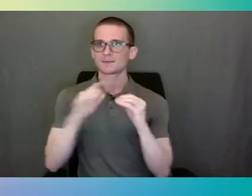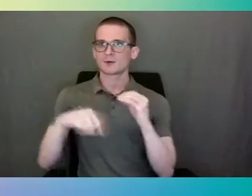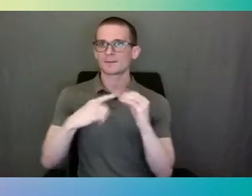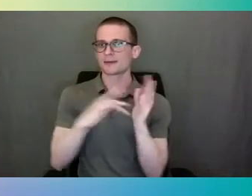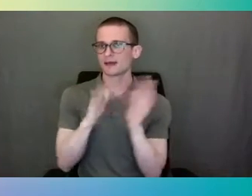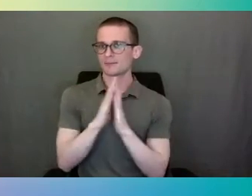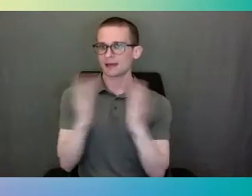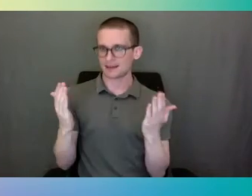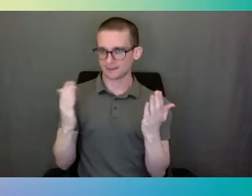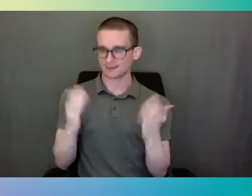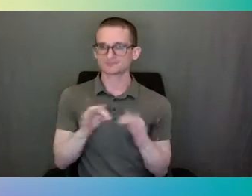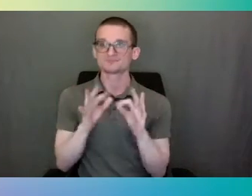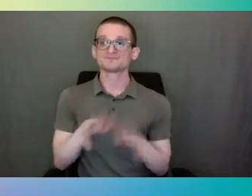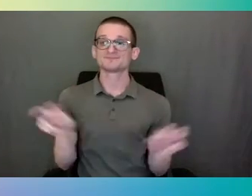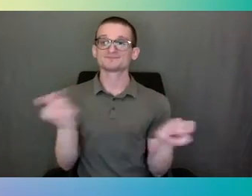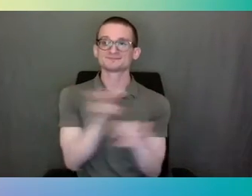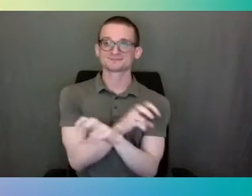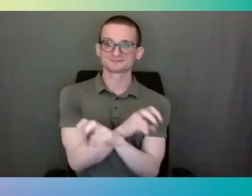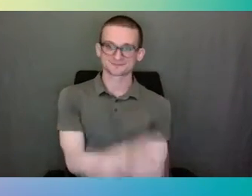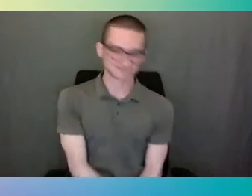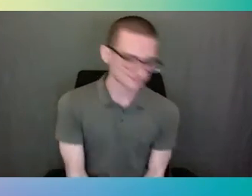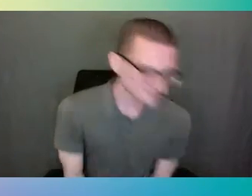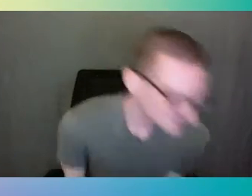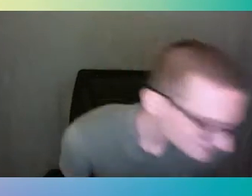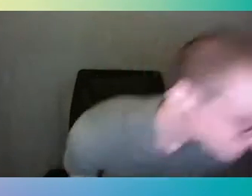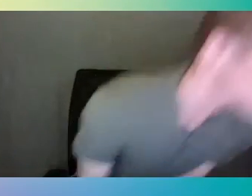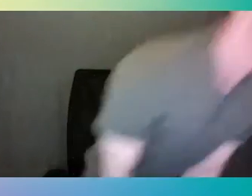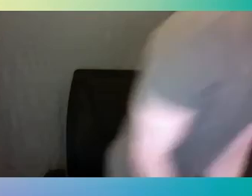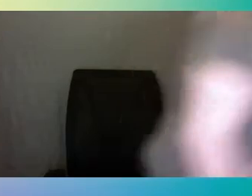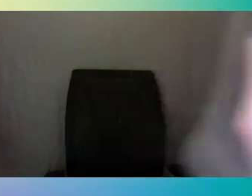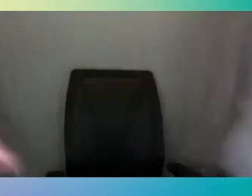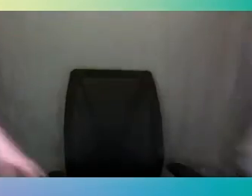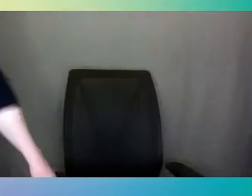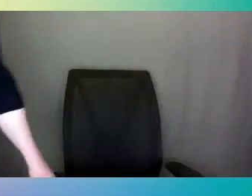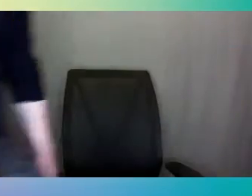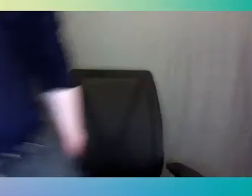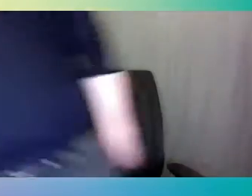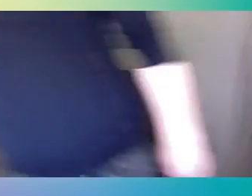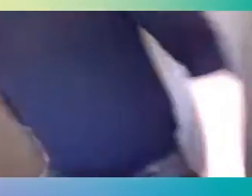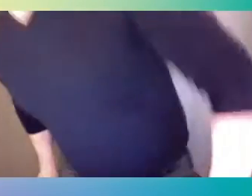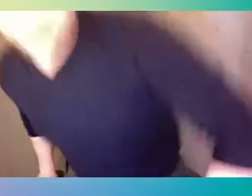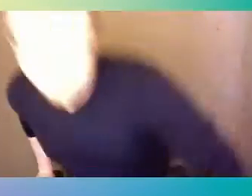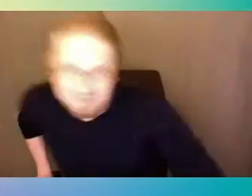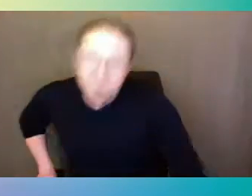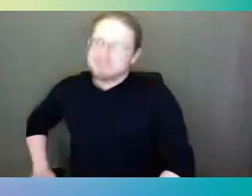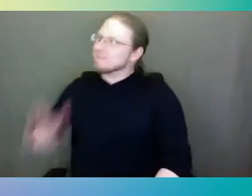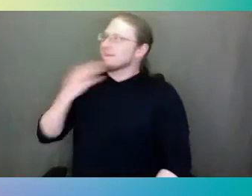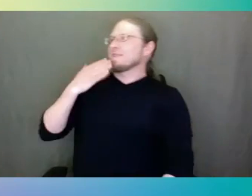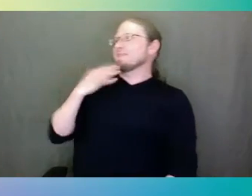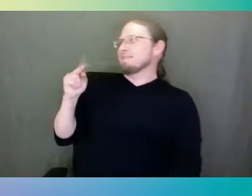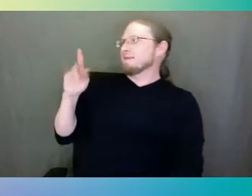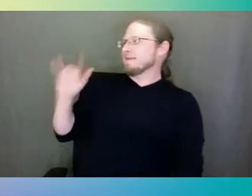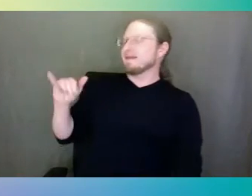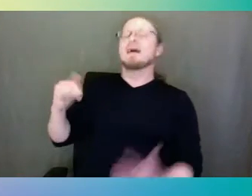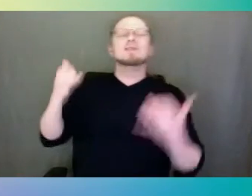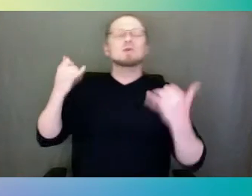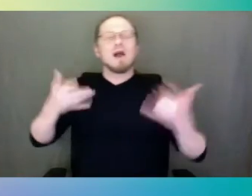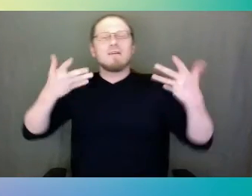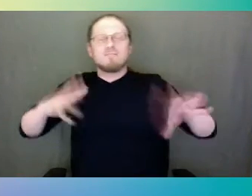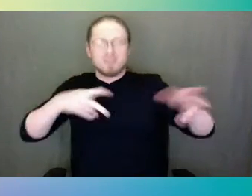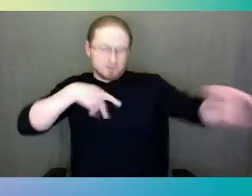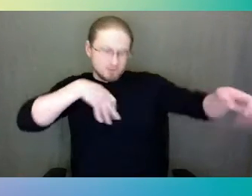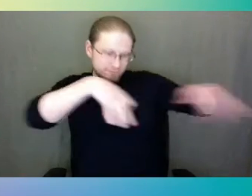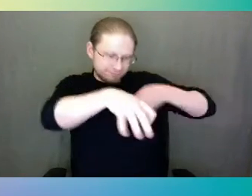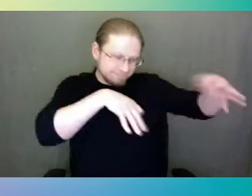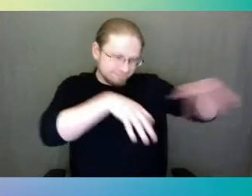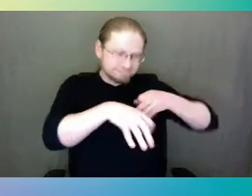Thank you, Kathy. So now that we've have looked at the first and second century usages of malakoi and arsenokoitai, and